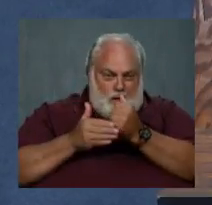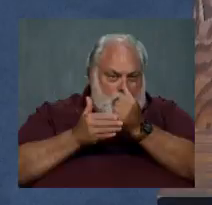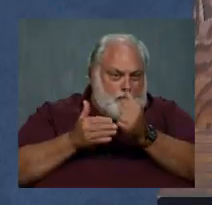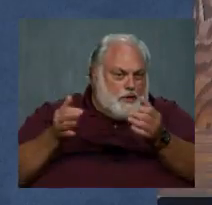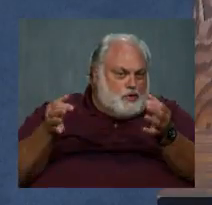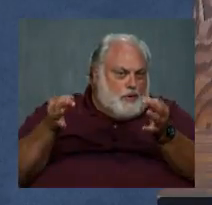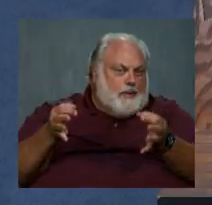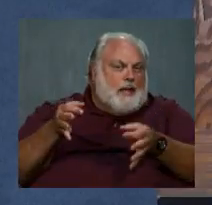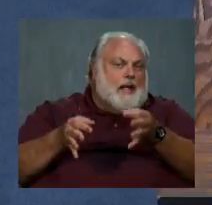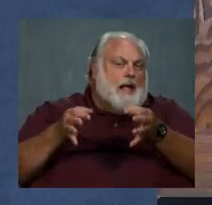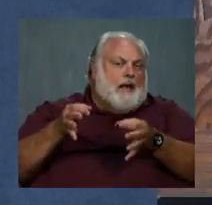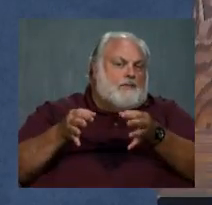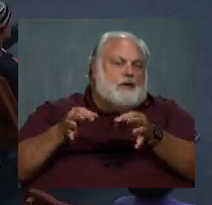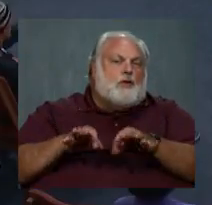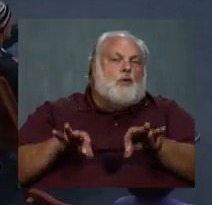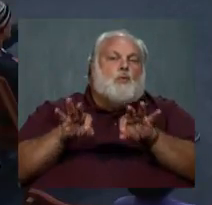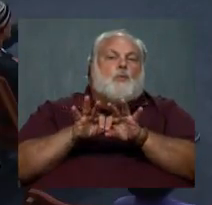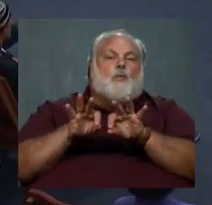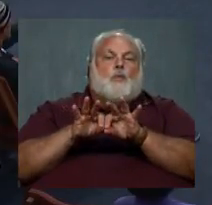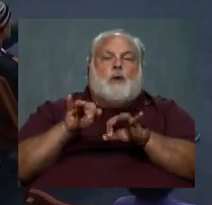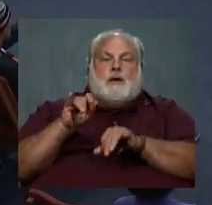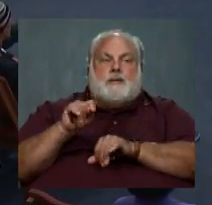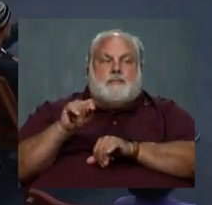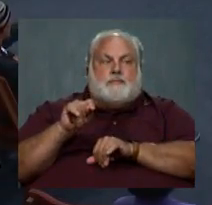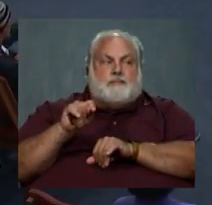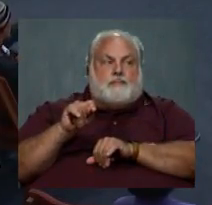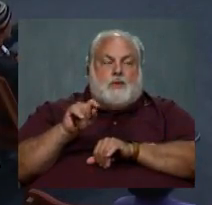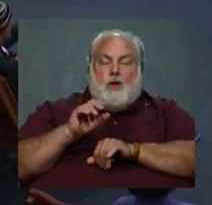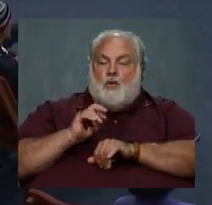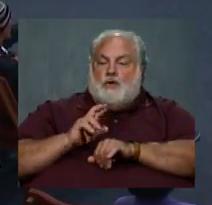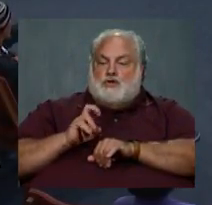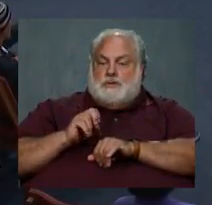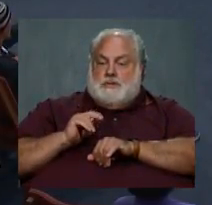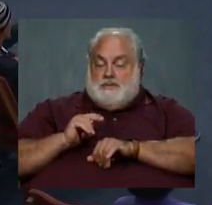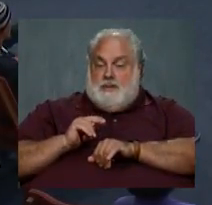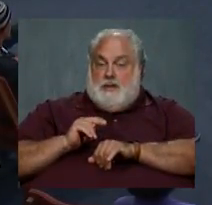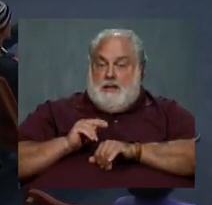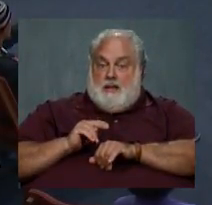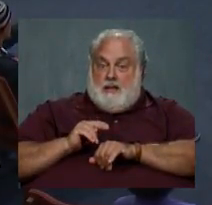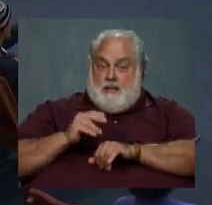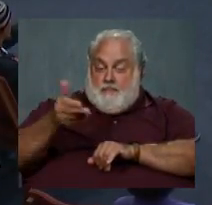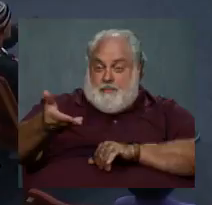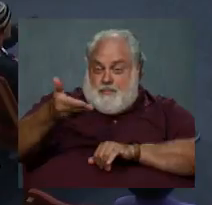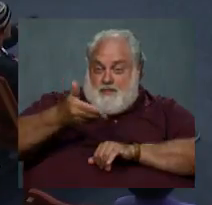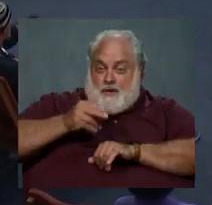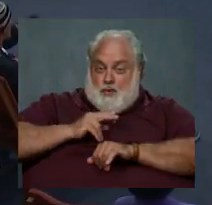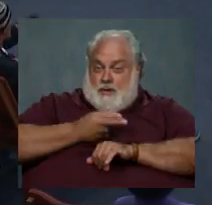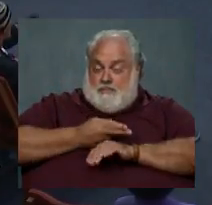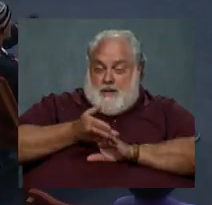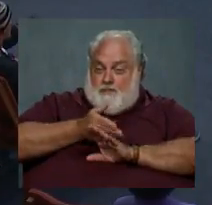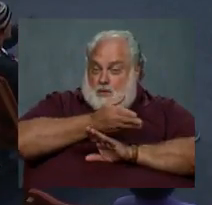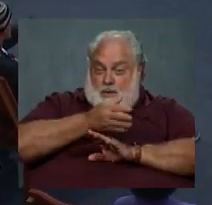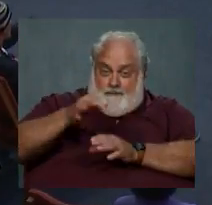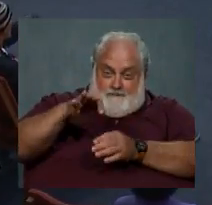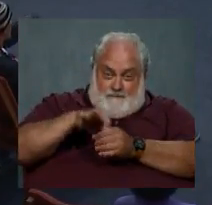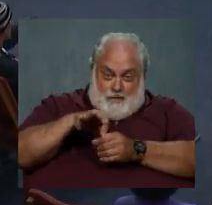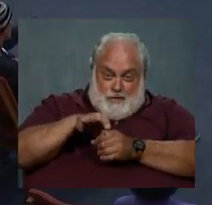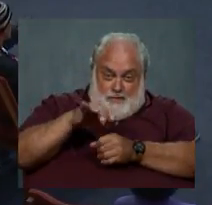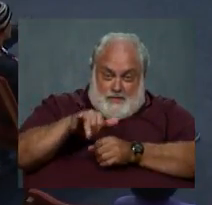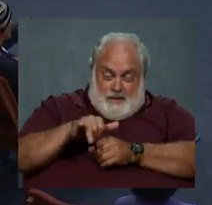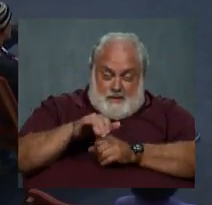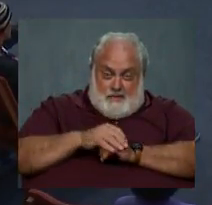worthwhile continuing beyond 90 days or not. You know, that will be provided before we vote on this. would that be provided to us before we vote on